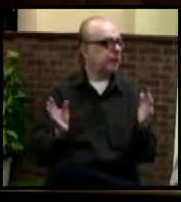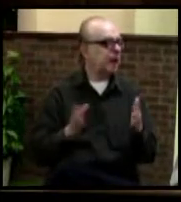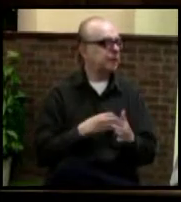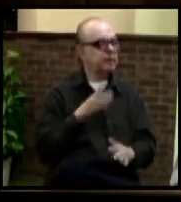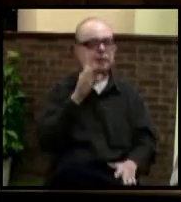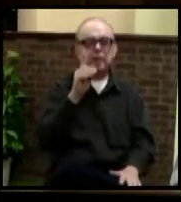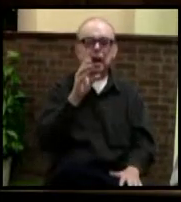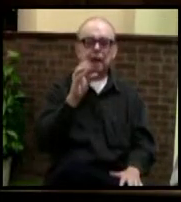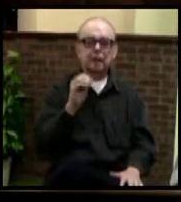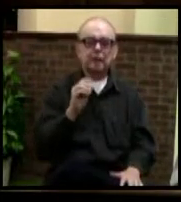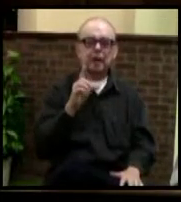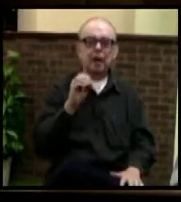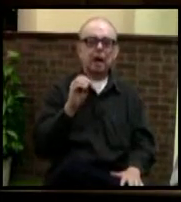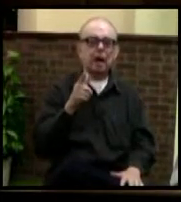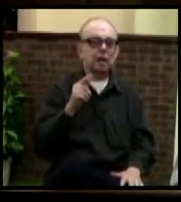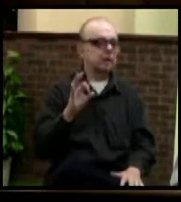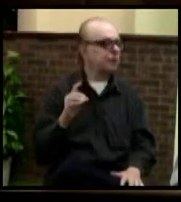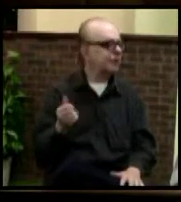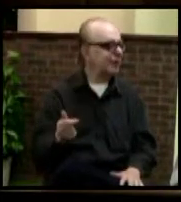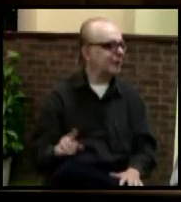doxology.